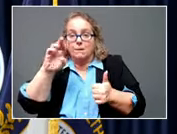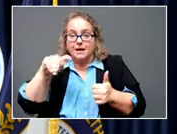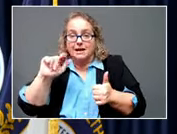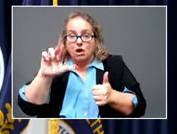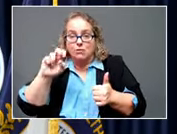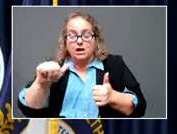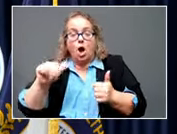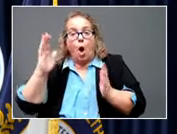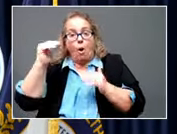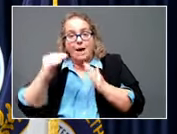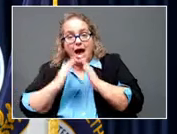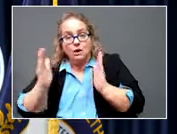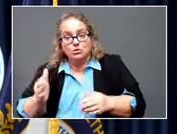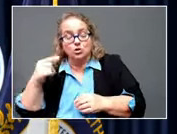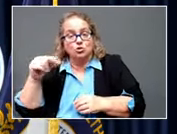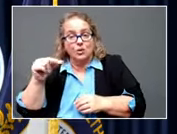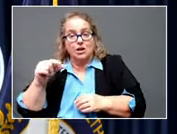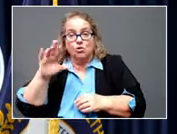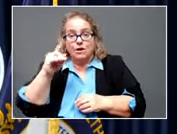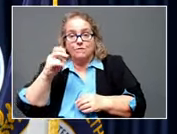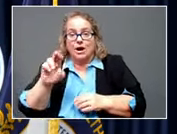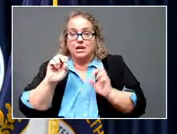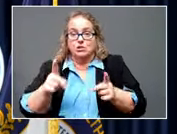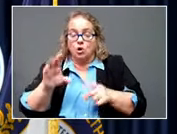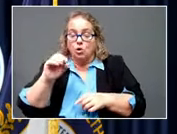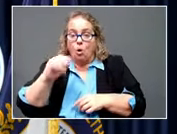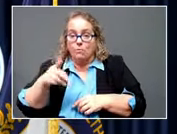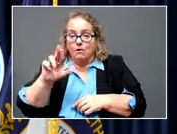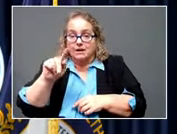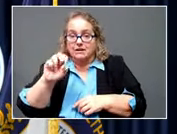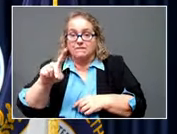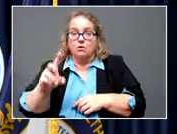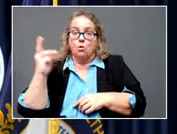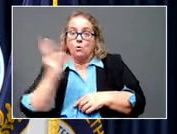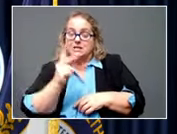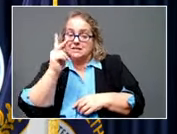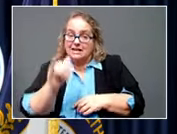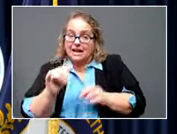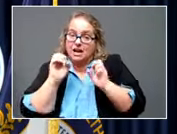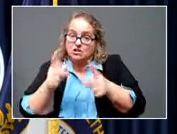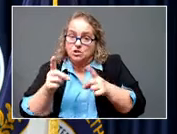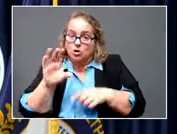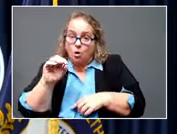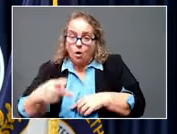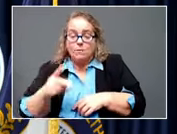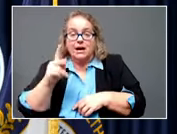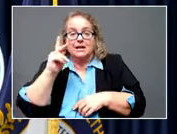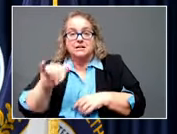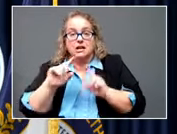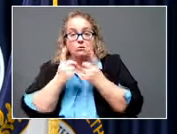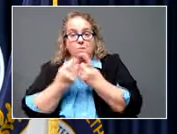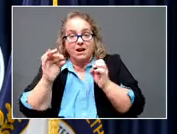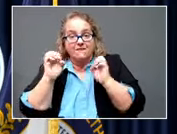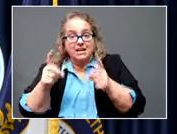Green River Educational Cooperative, the West Kentucky Educational Cooperative, the Kentucky Department of Education, Owensboro